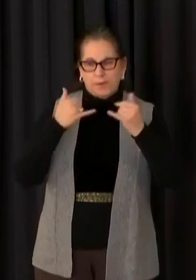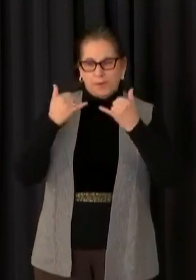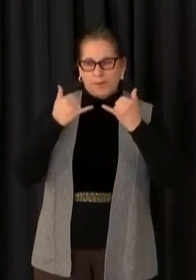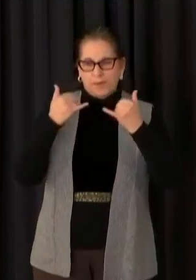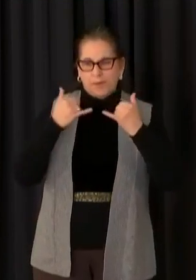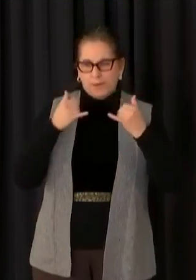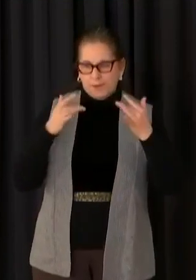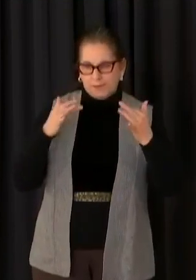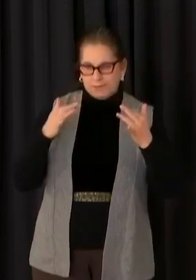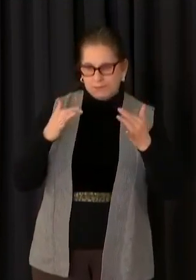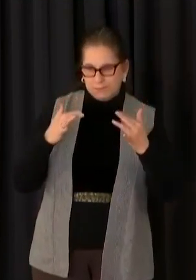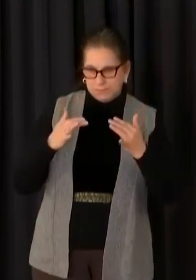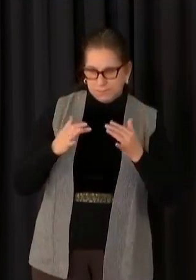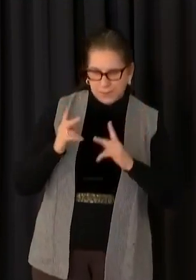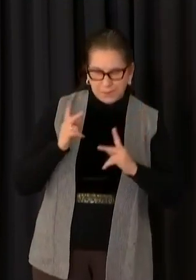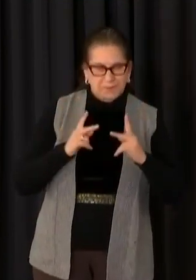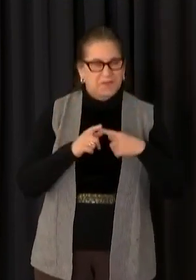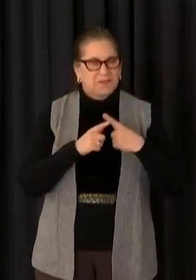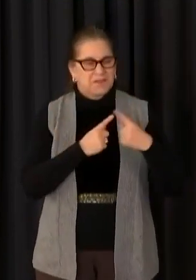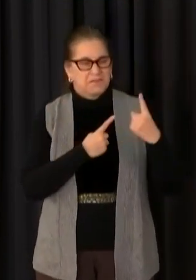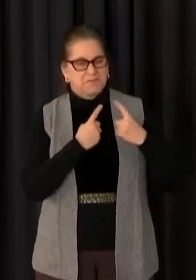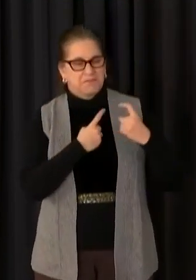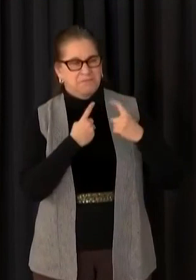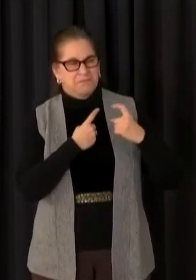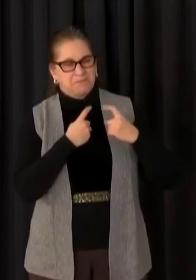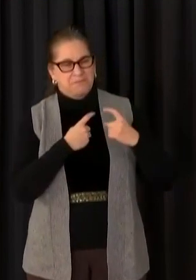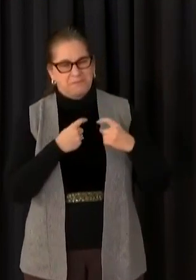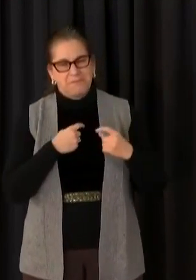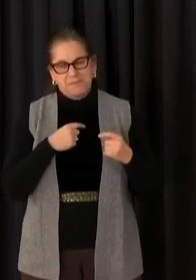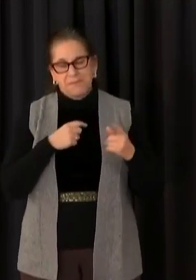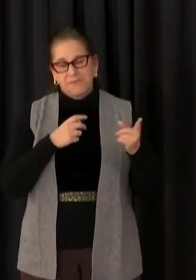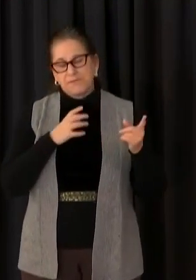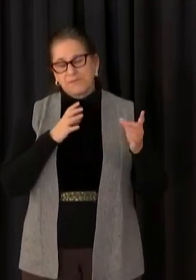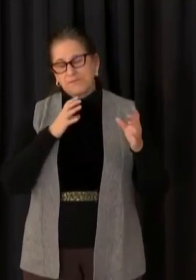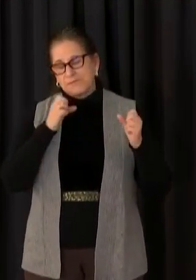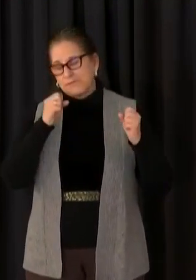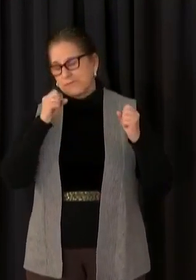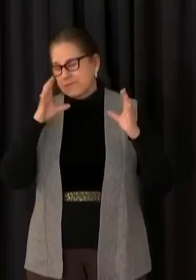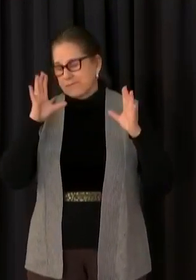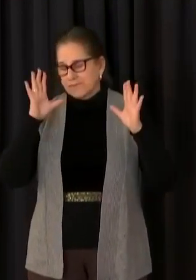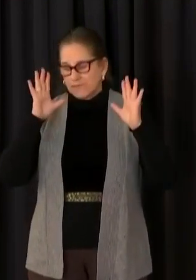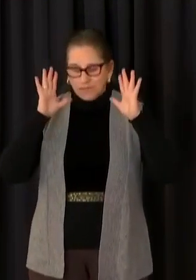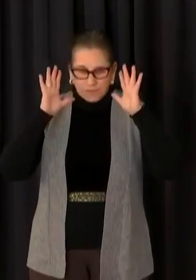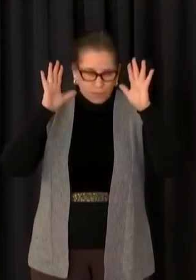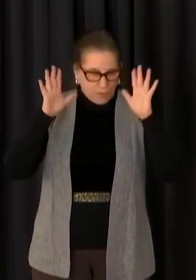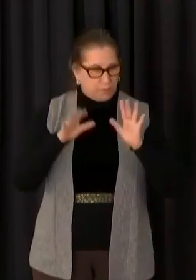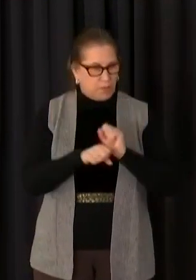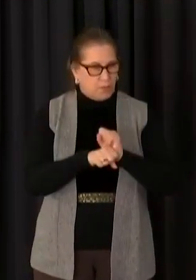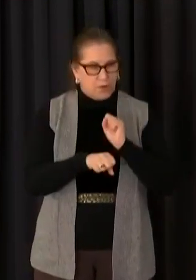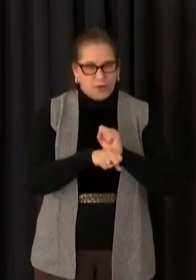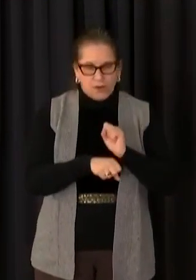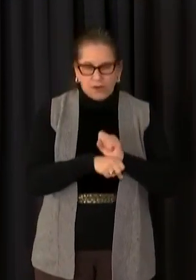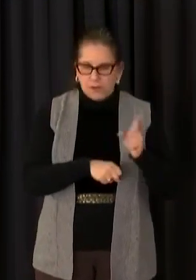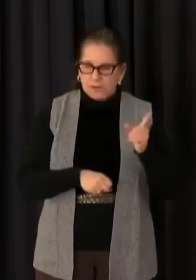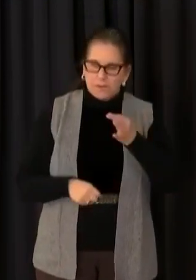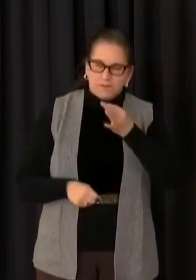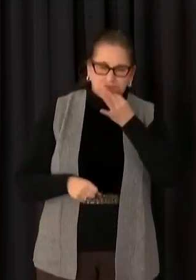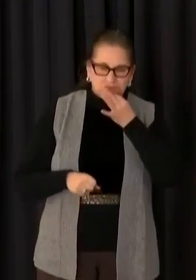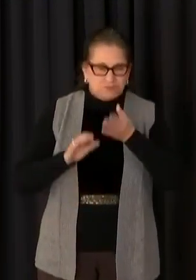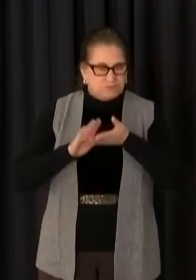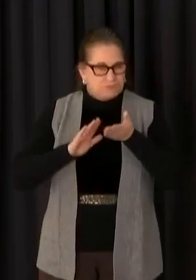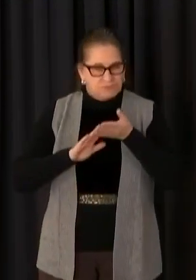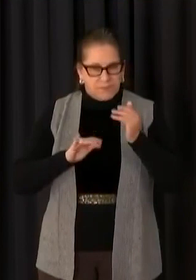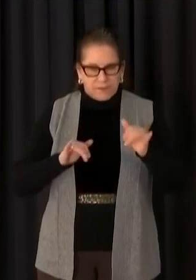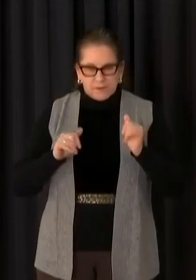the people, and they can hear directly from you. And so I just think that's an incredible format. The residents of the district and the